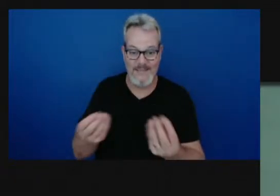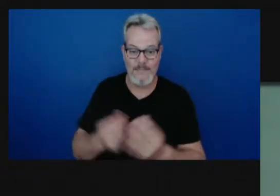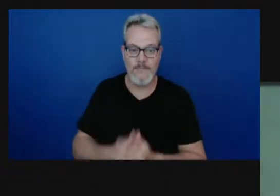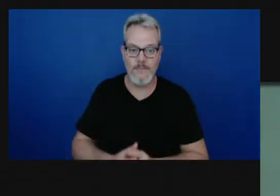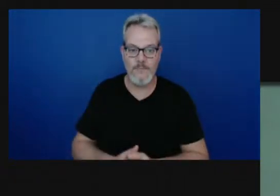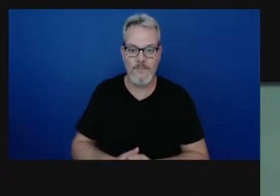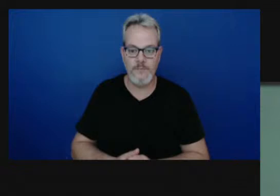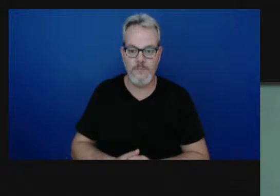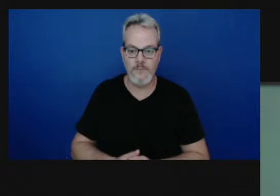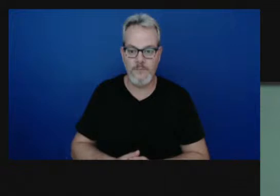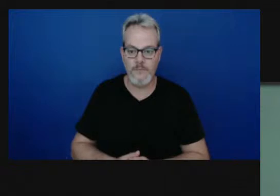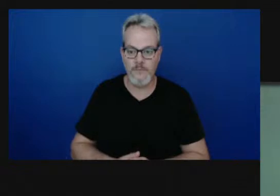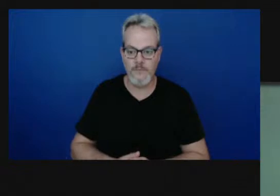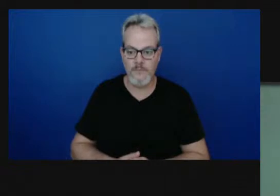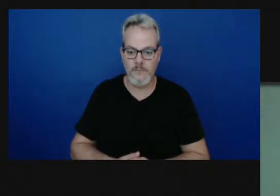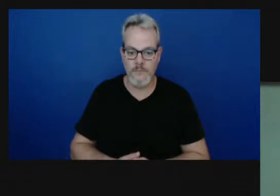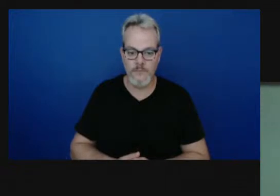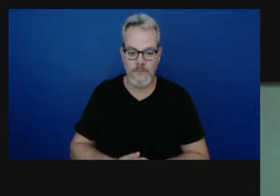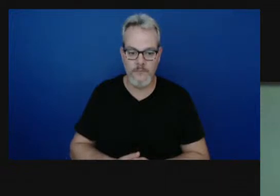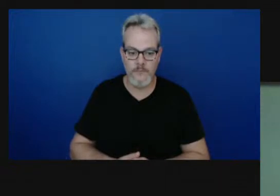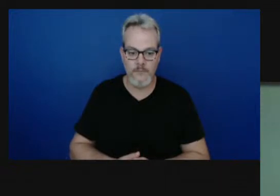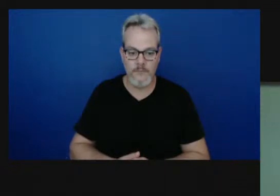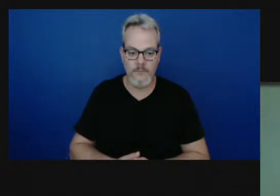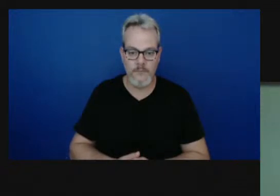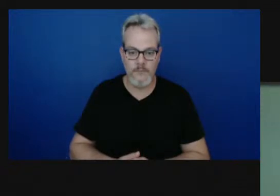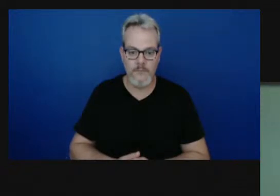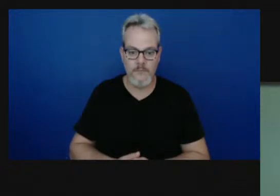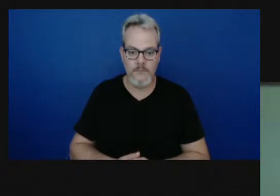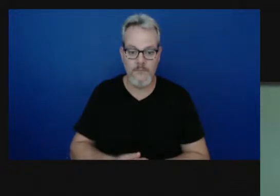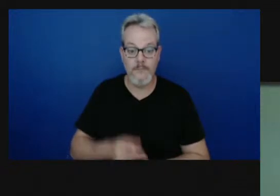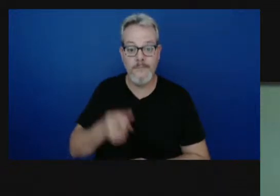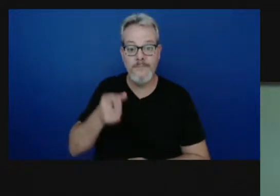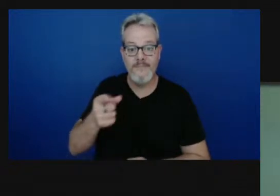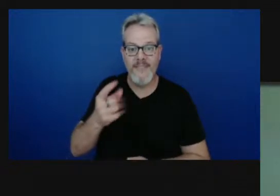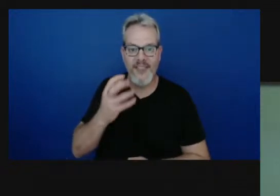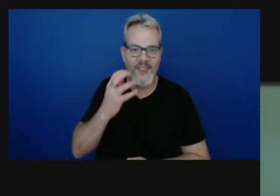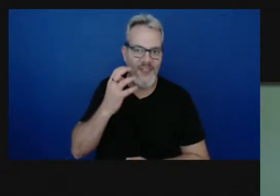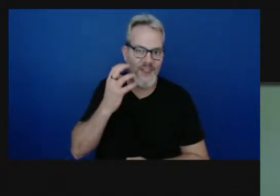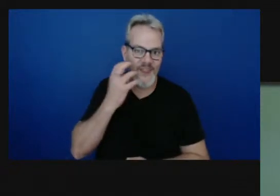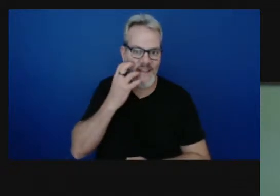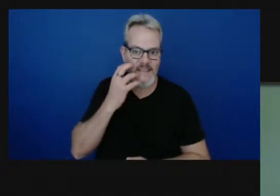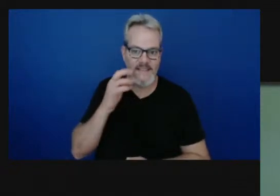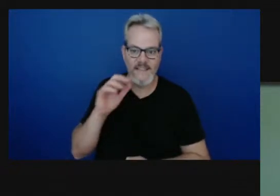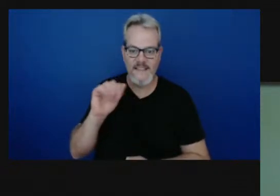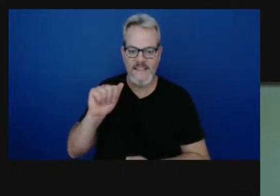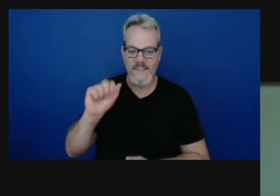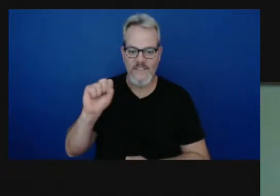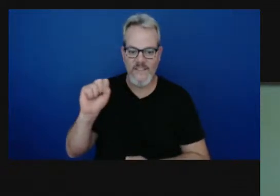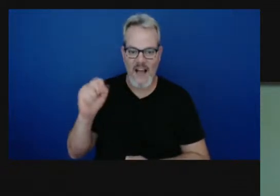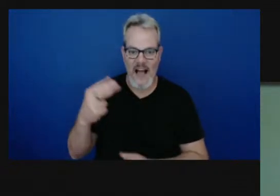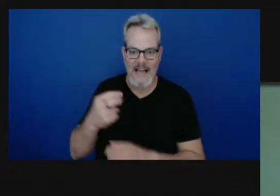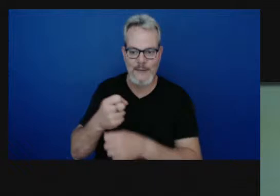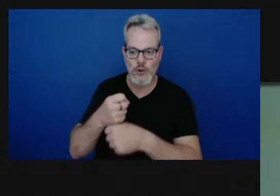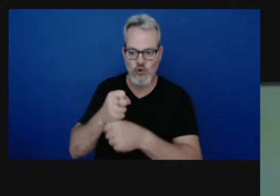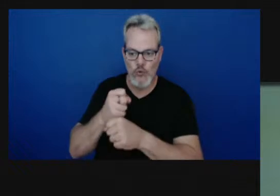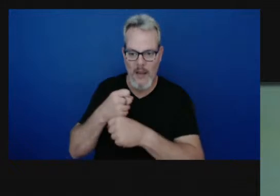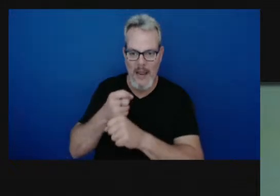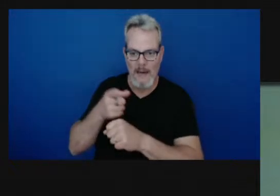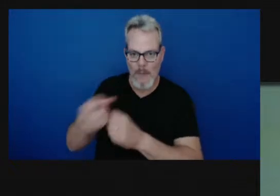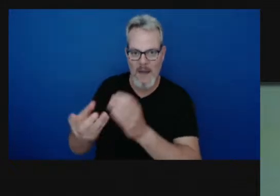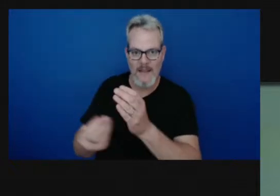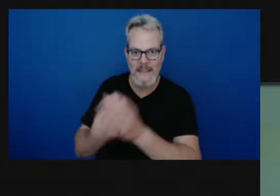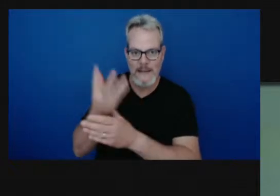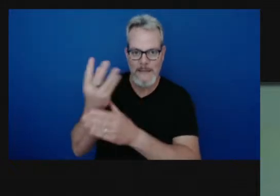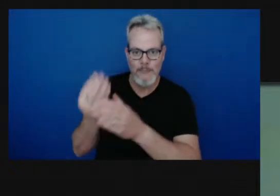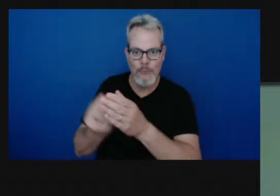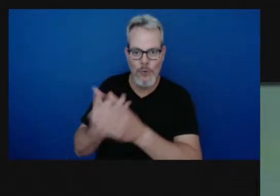Now I've made a map of the ash thickness that was created by the explosions. And this map is